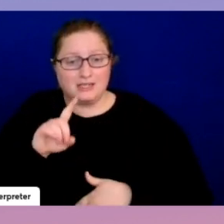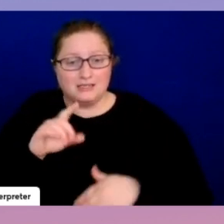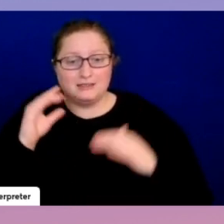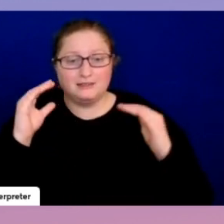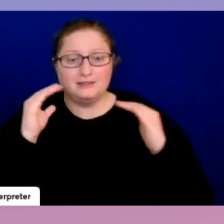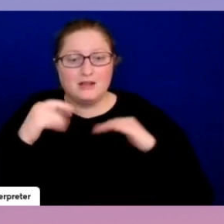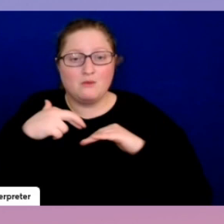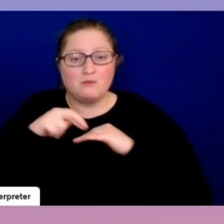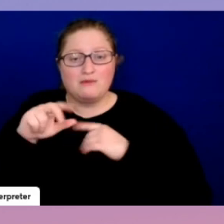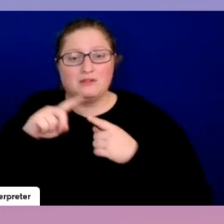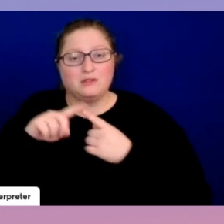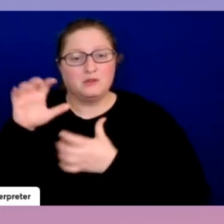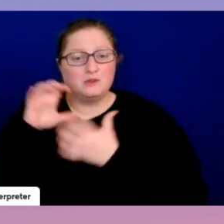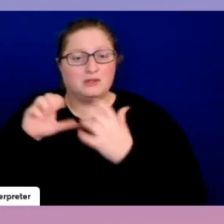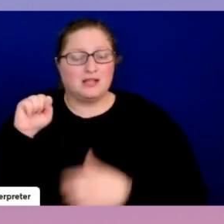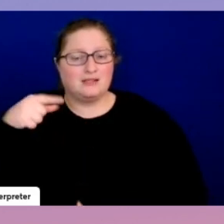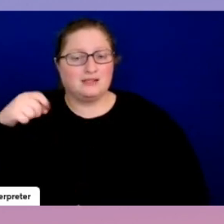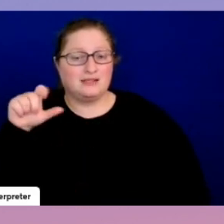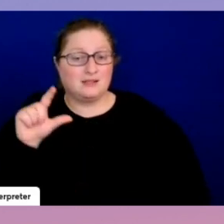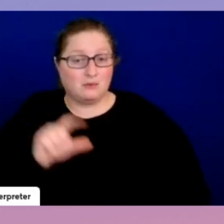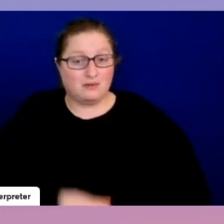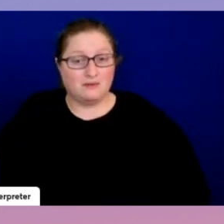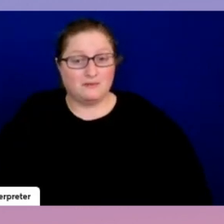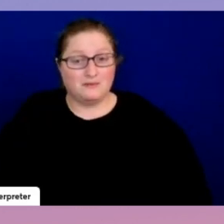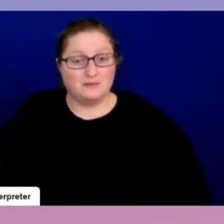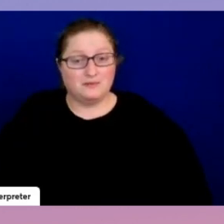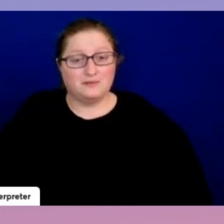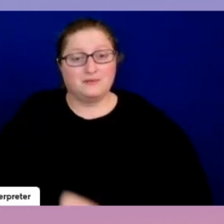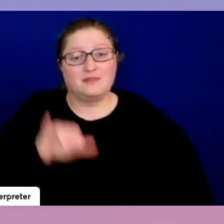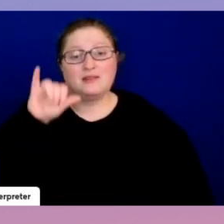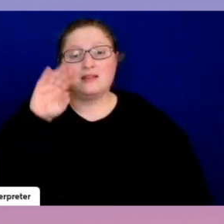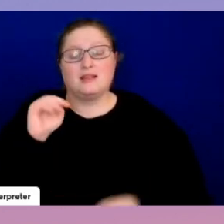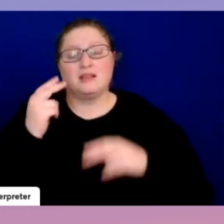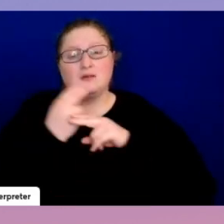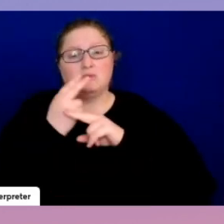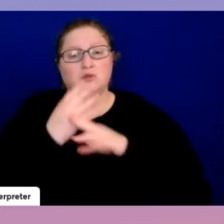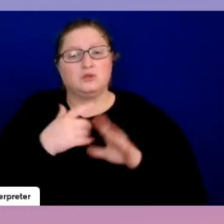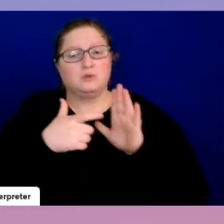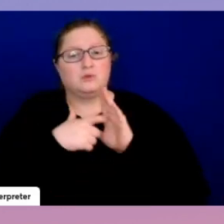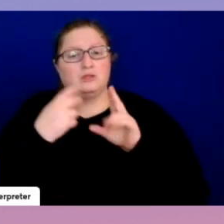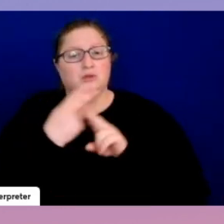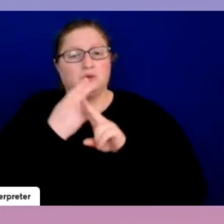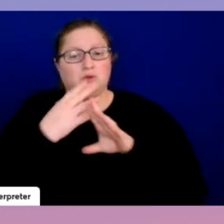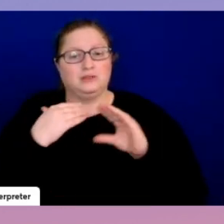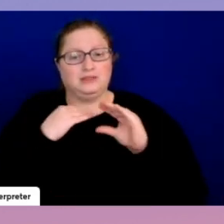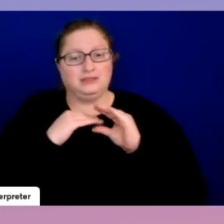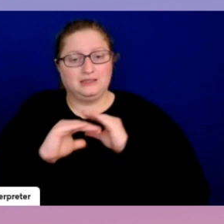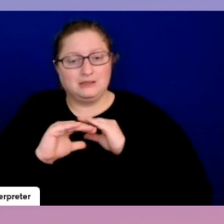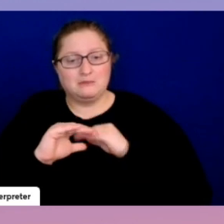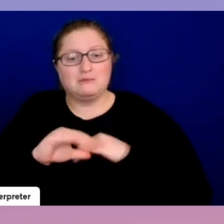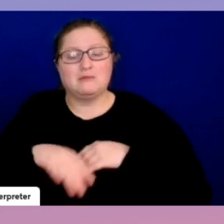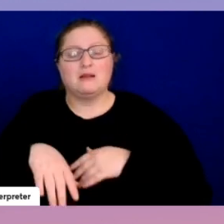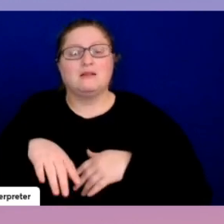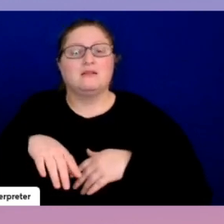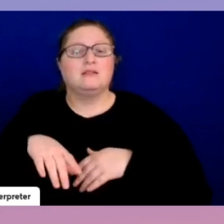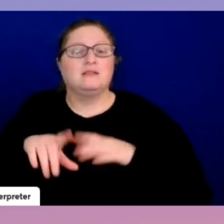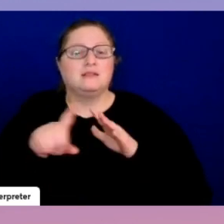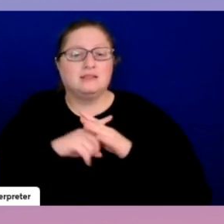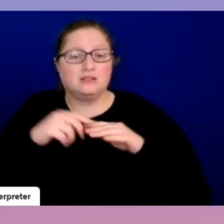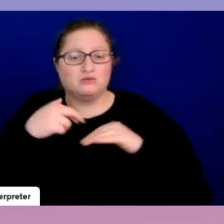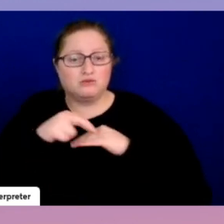SQL instance. The IAM user requires the user's email, the Cloud SQL instance reference, and the